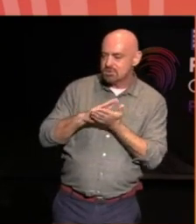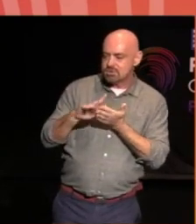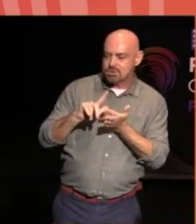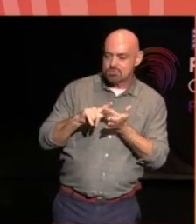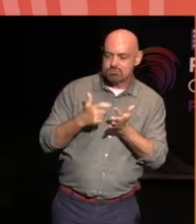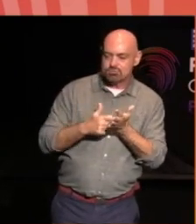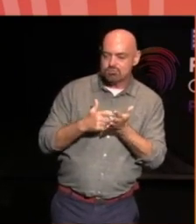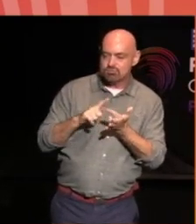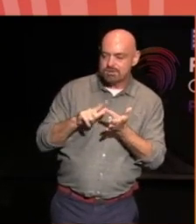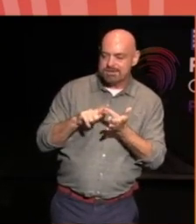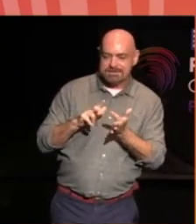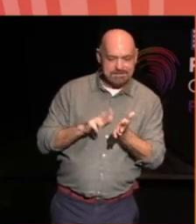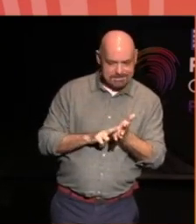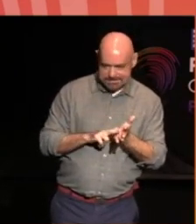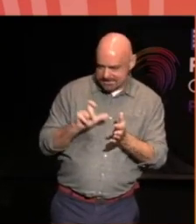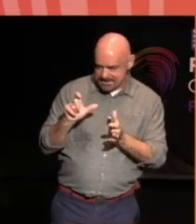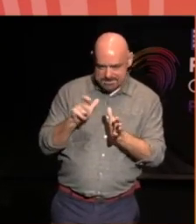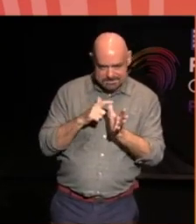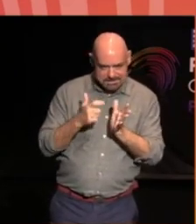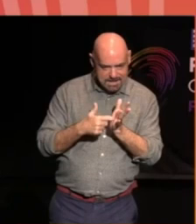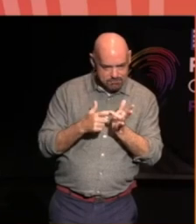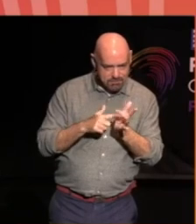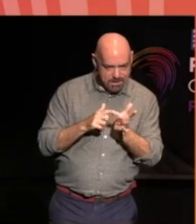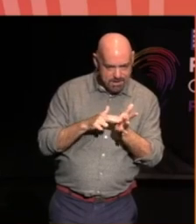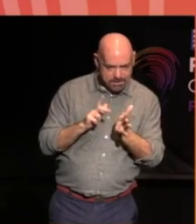And Catherine and Caroline, who are over there.